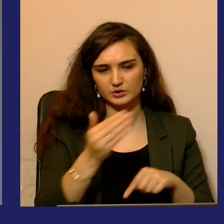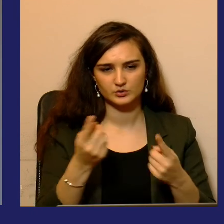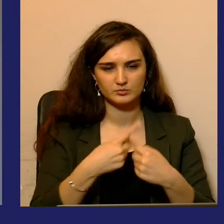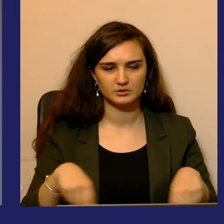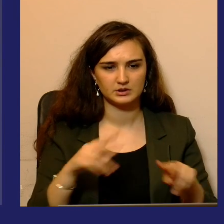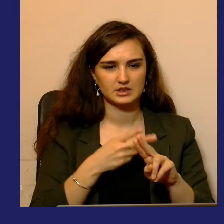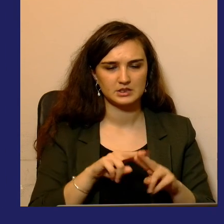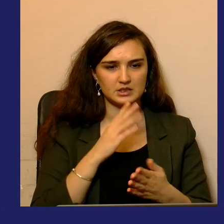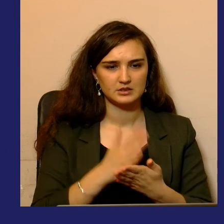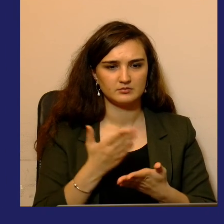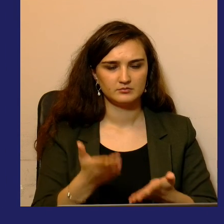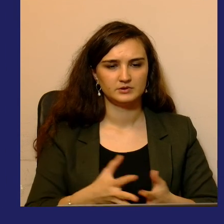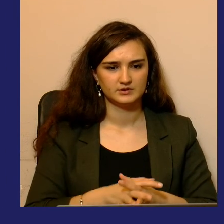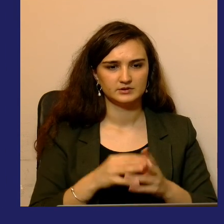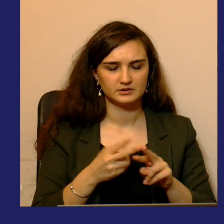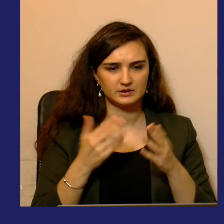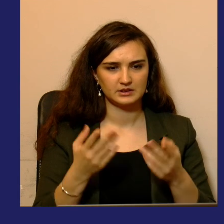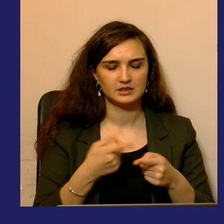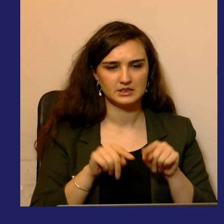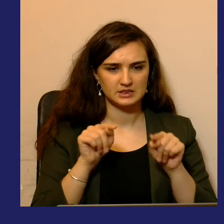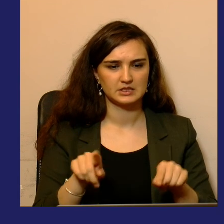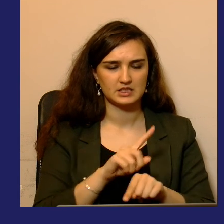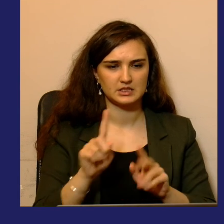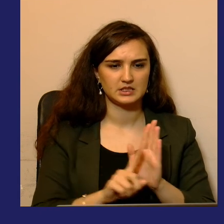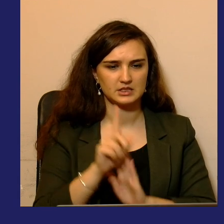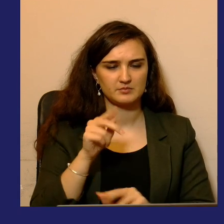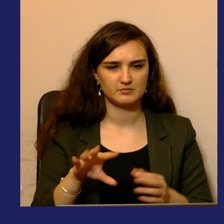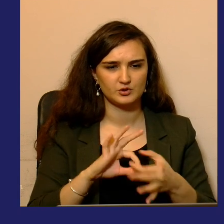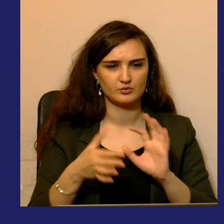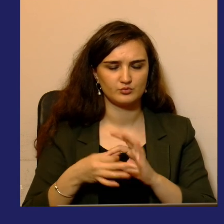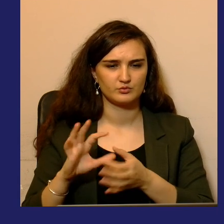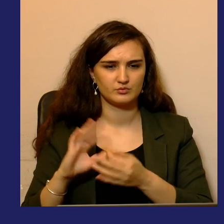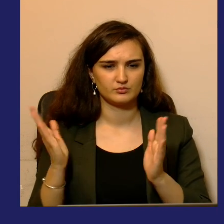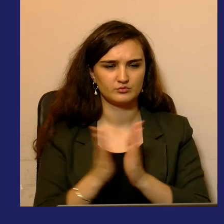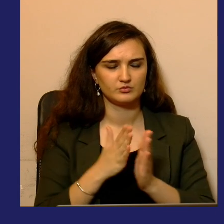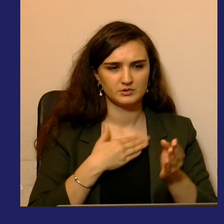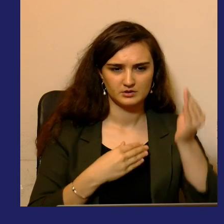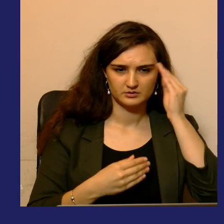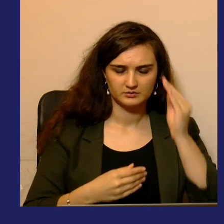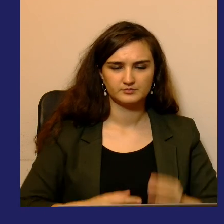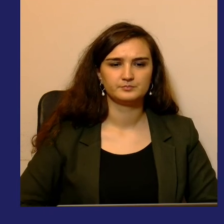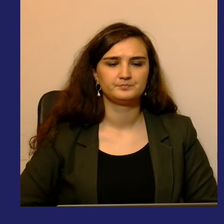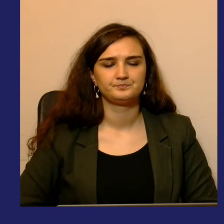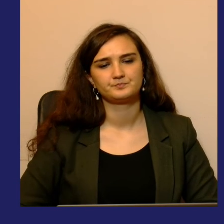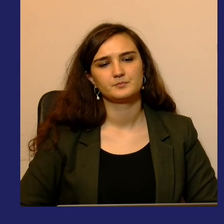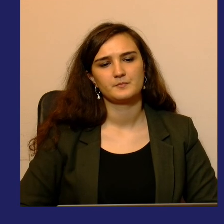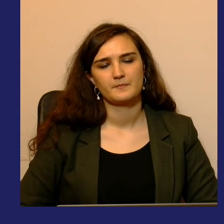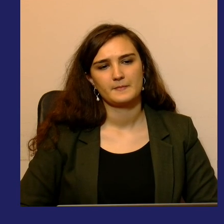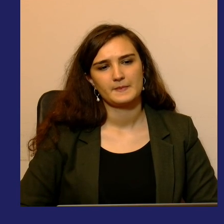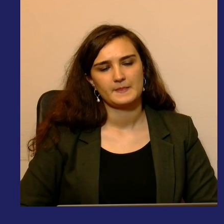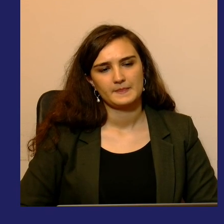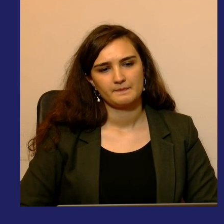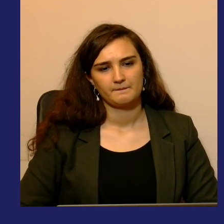domino effect. I'll stop there and give you time to wrap up. I've really enjoyed the discussion. Thank